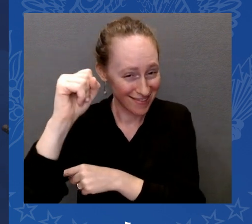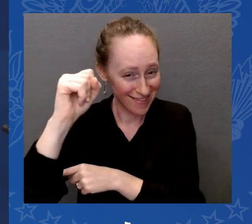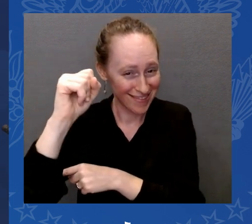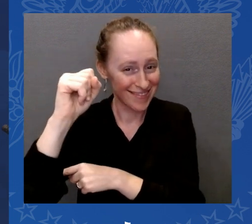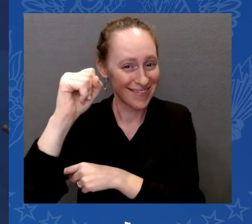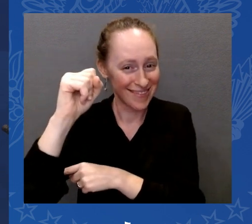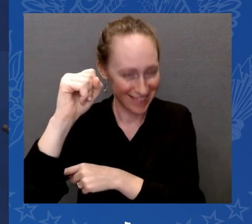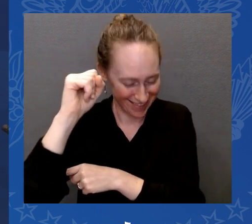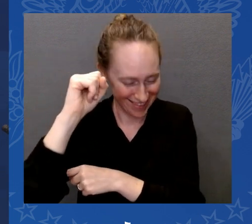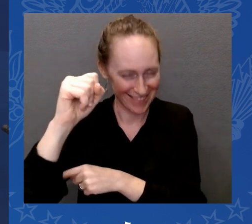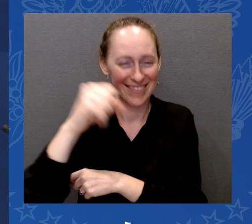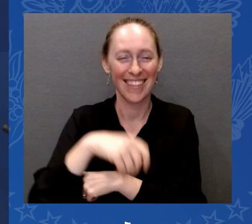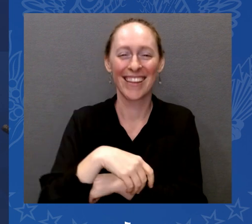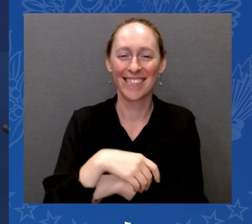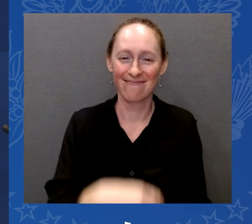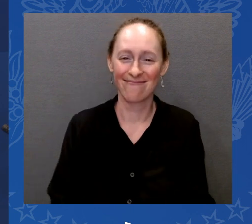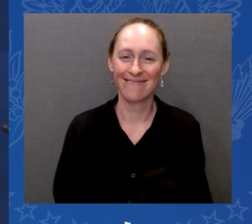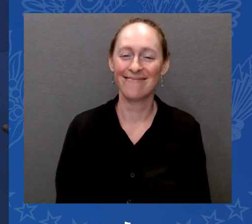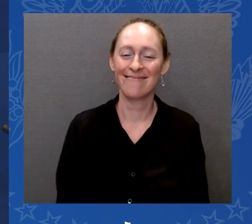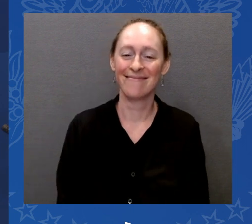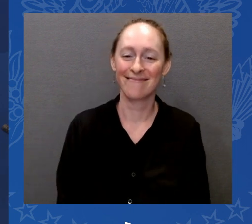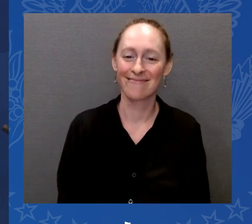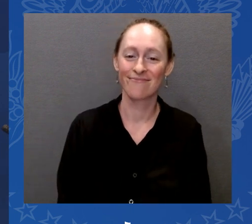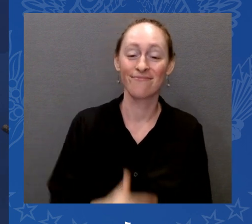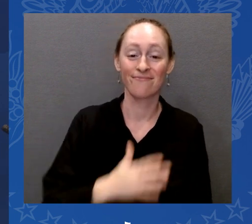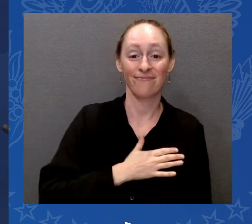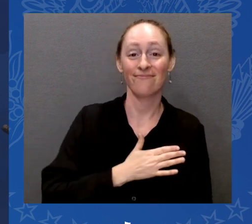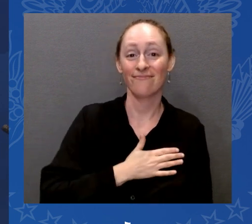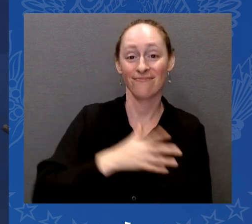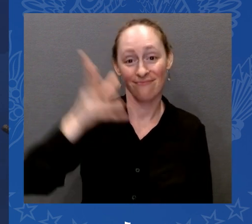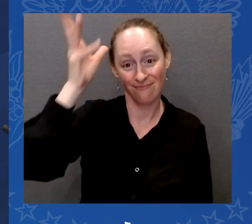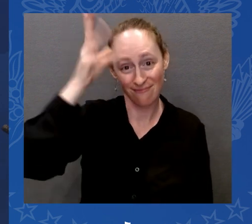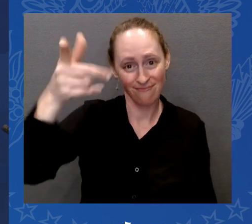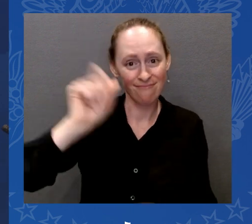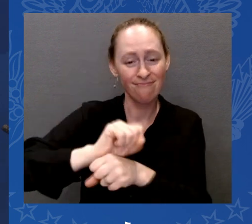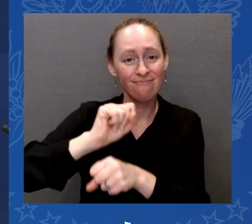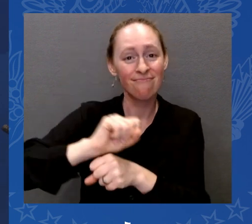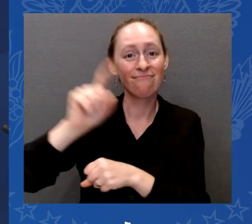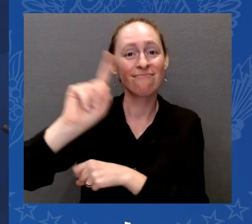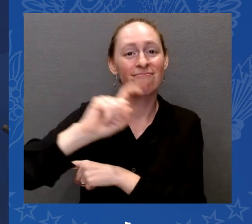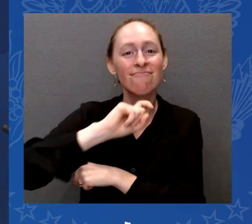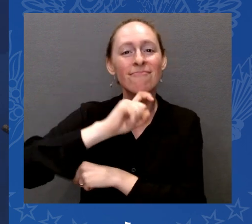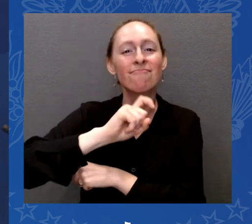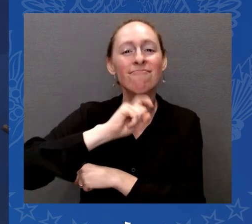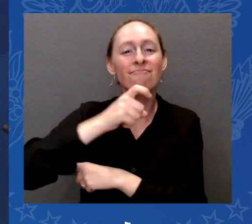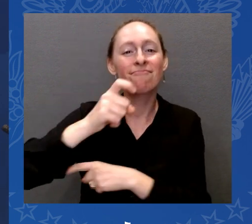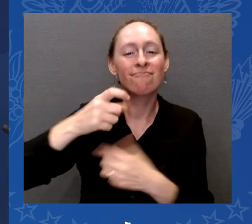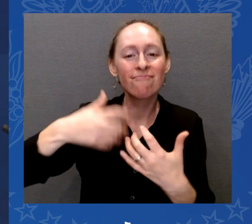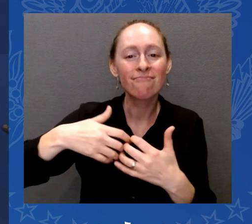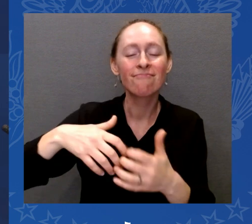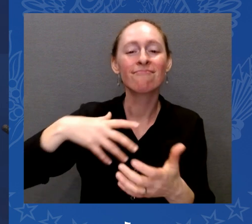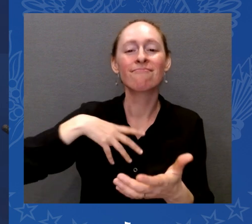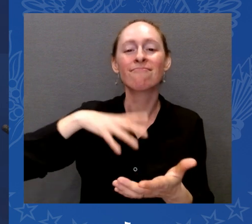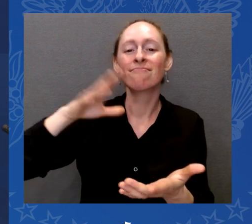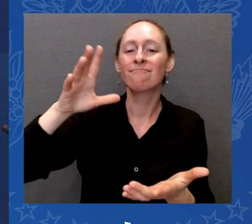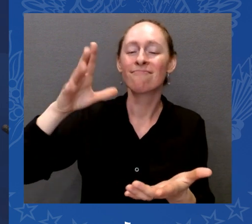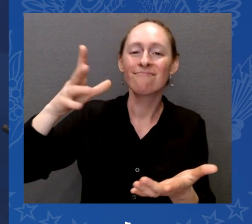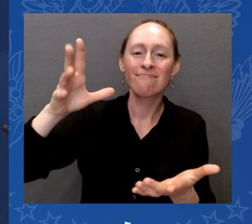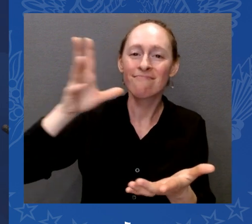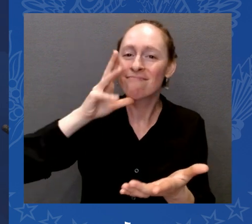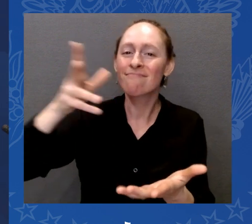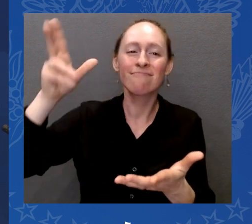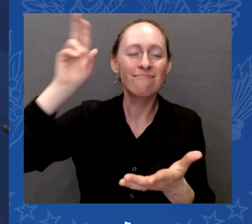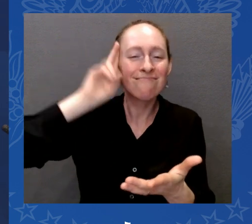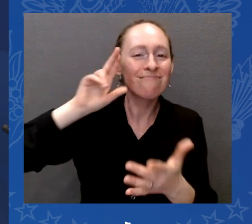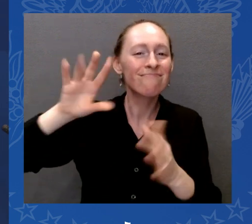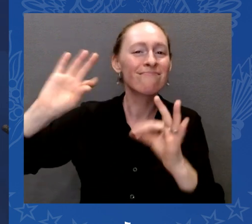Grandpa made steel. My dad made steel. My uncles made steel. But in 1982, when all those jobs went away, my brothers